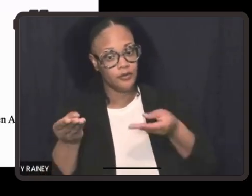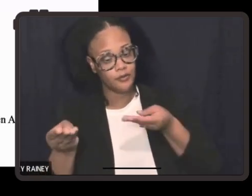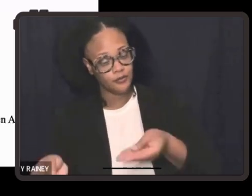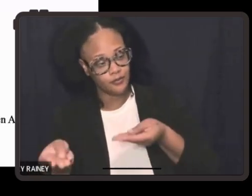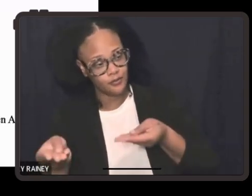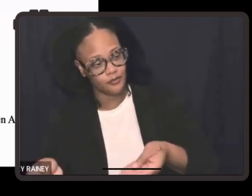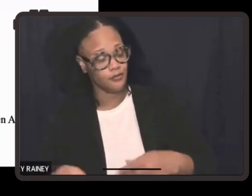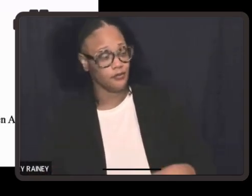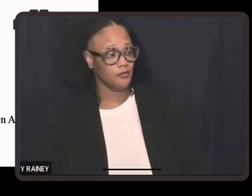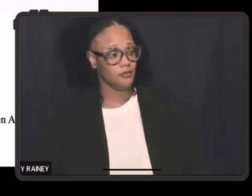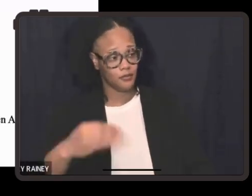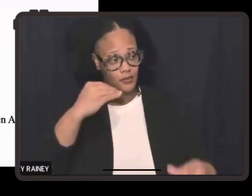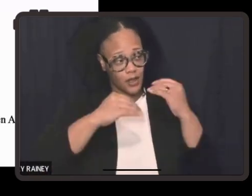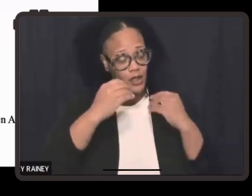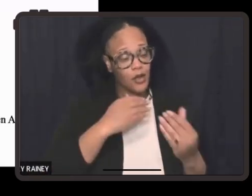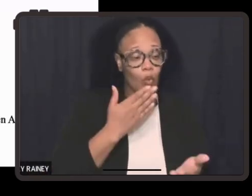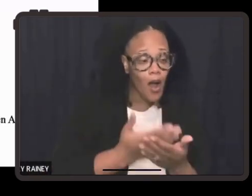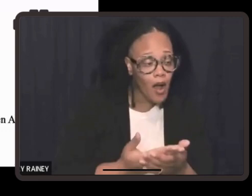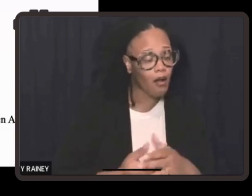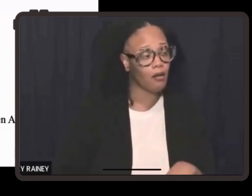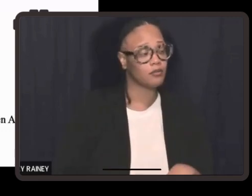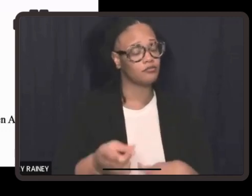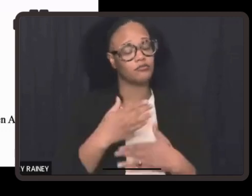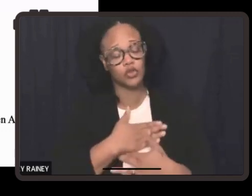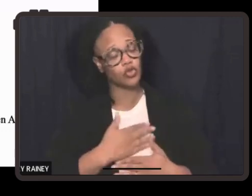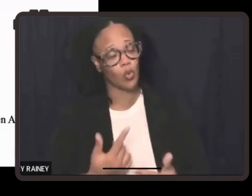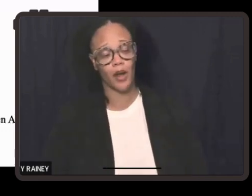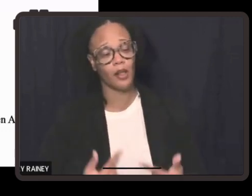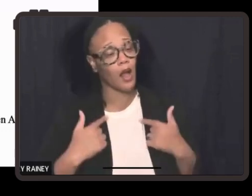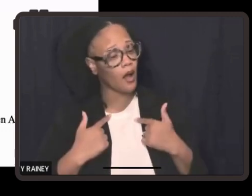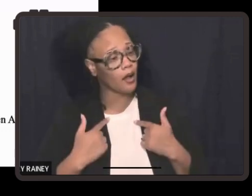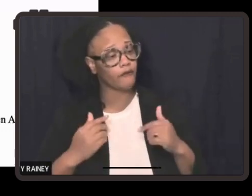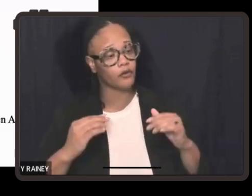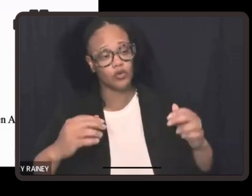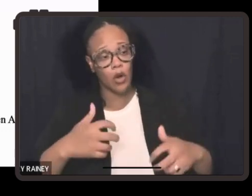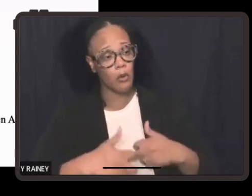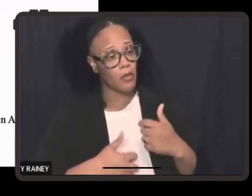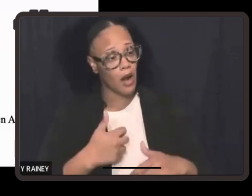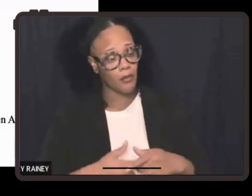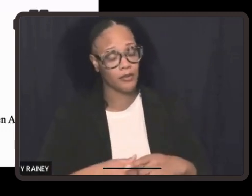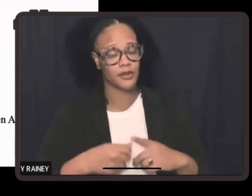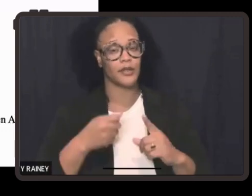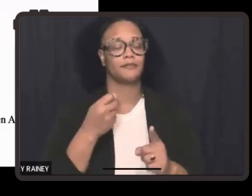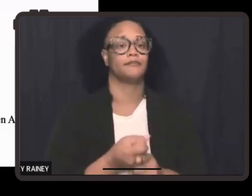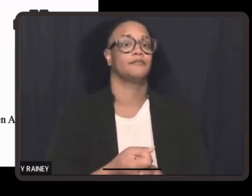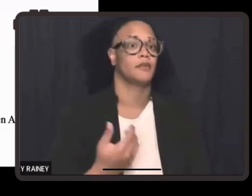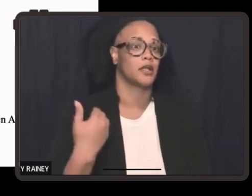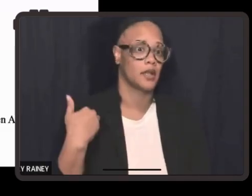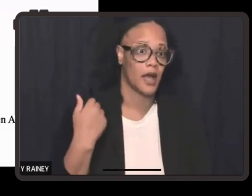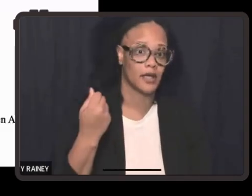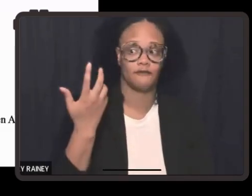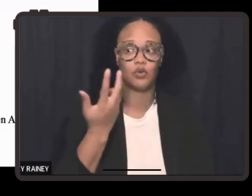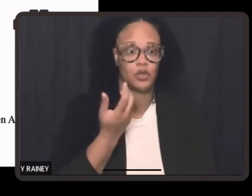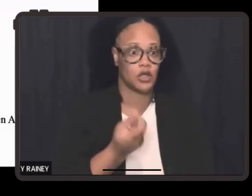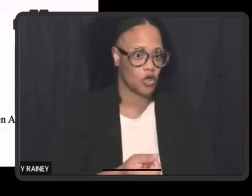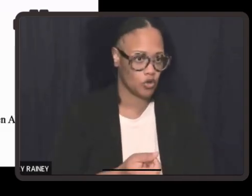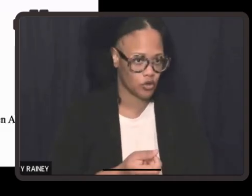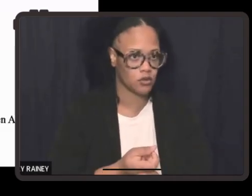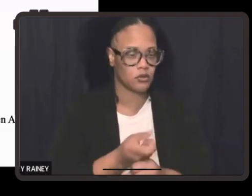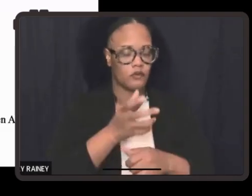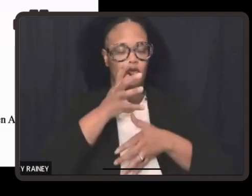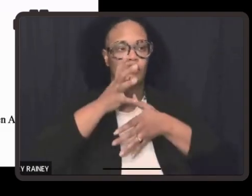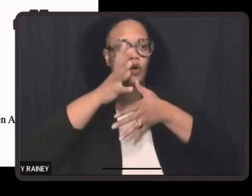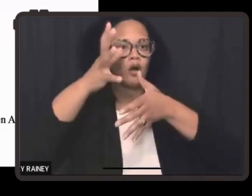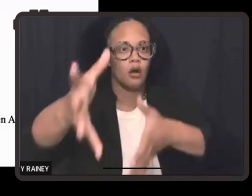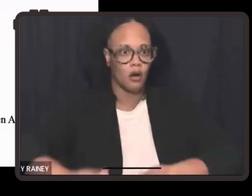well, enjoying life, no problems. And then the last couple of years have been hell. Huge amounts of vomiting, which sounded